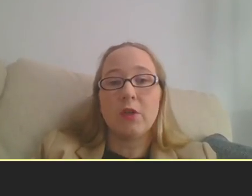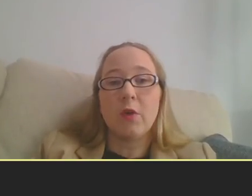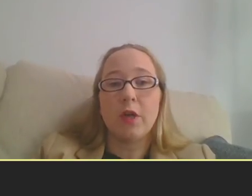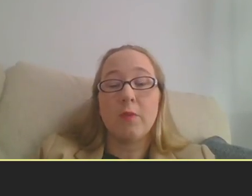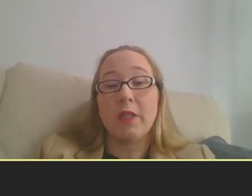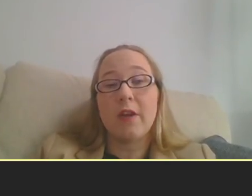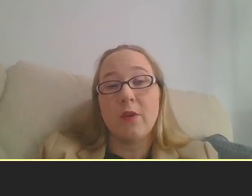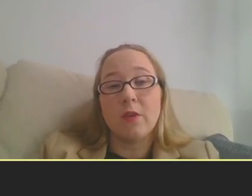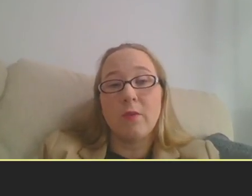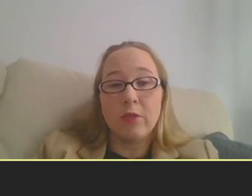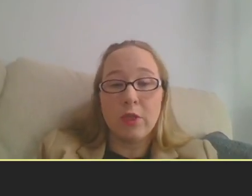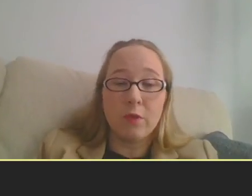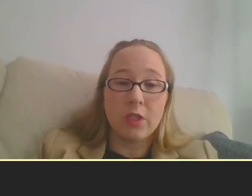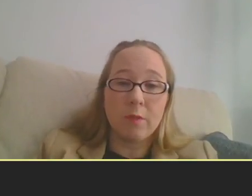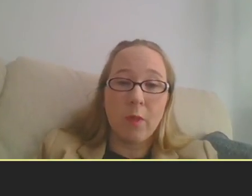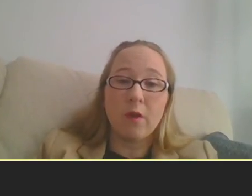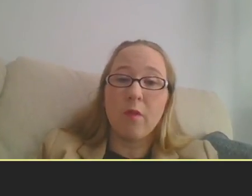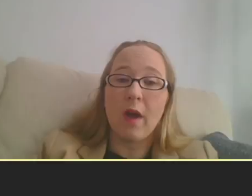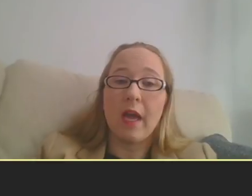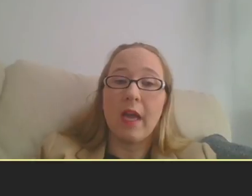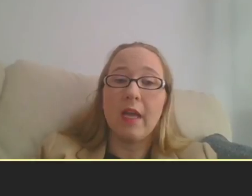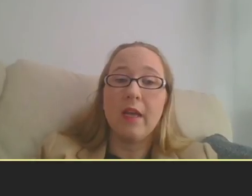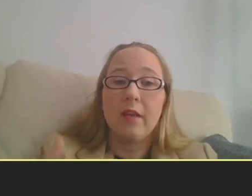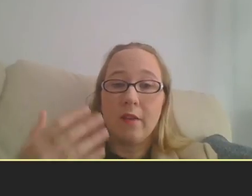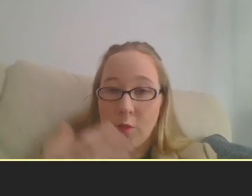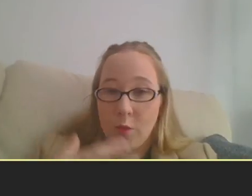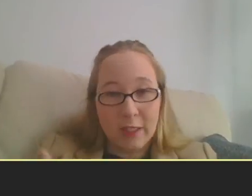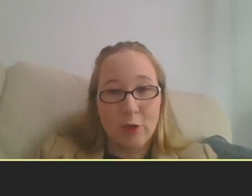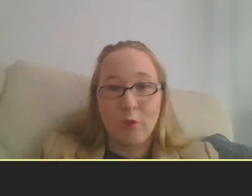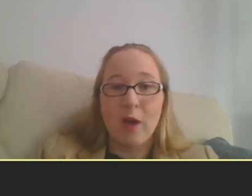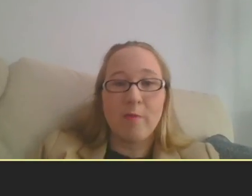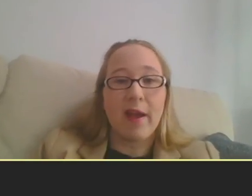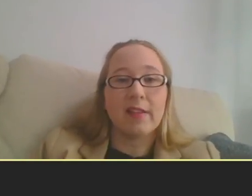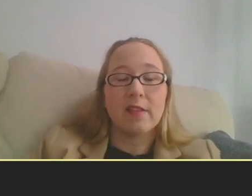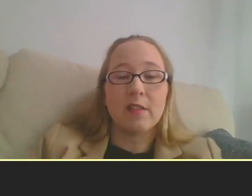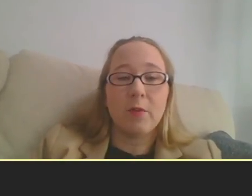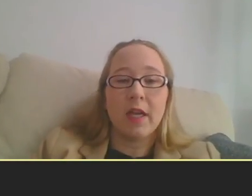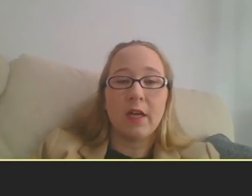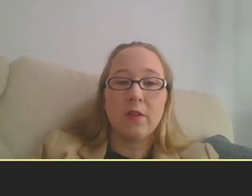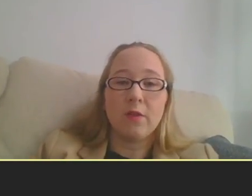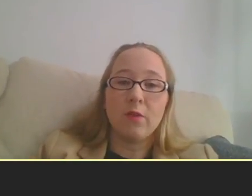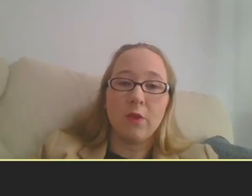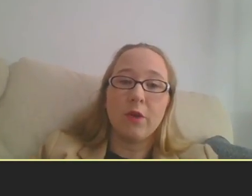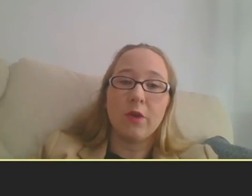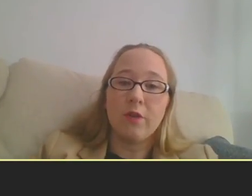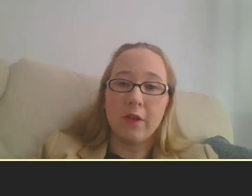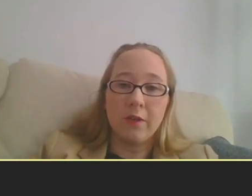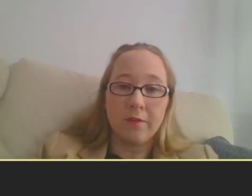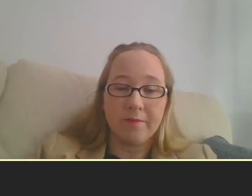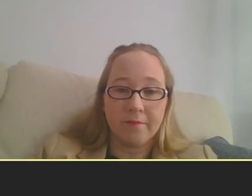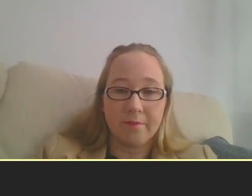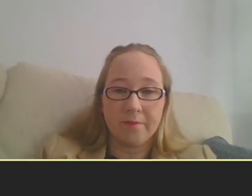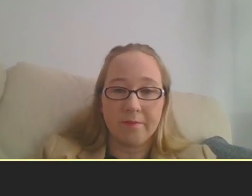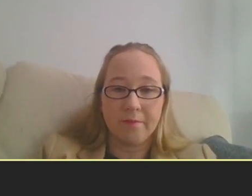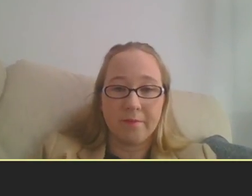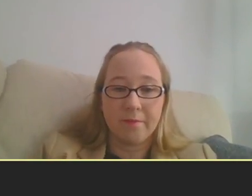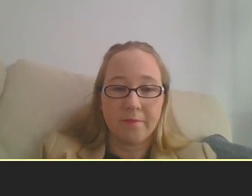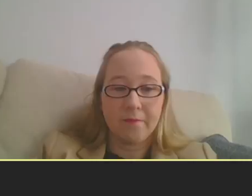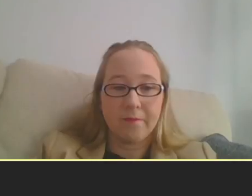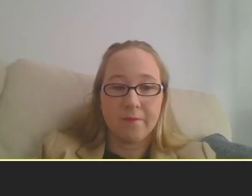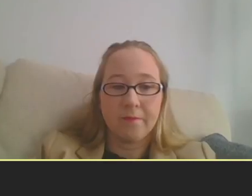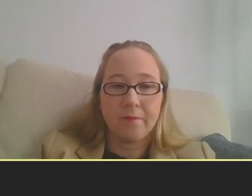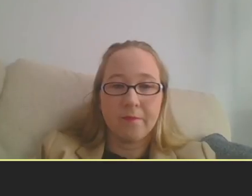just in order to protect those around you, which is part of why we ask you to wear masks, is to protect those who you're near.